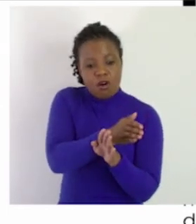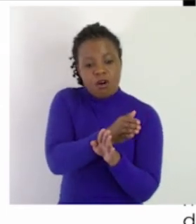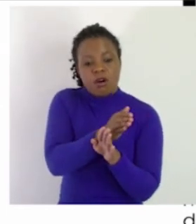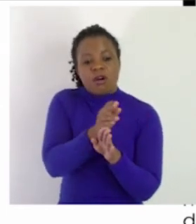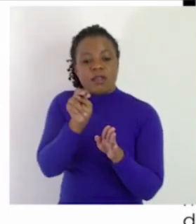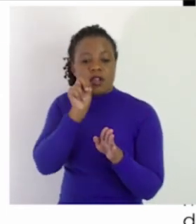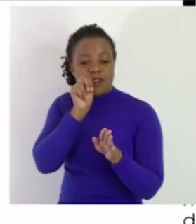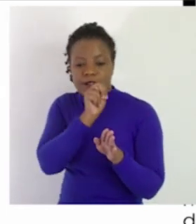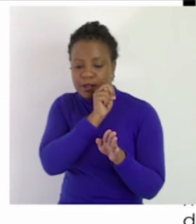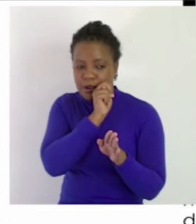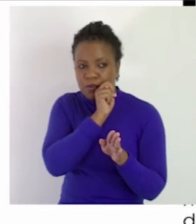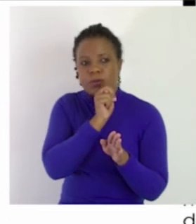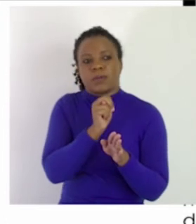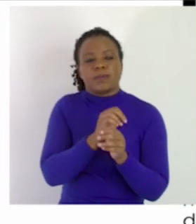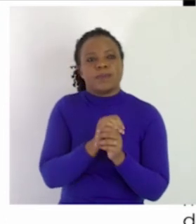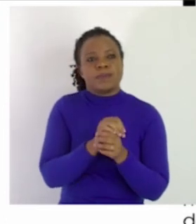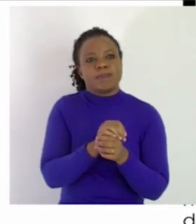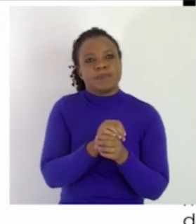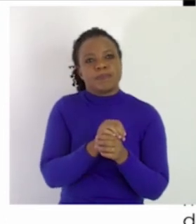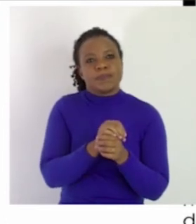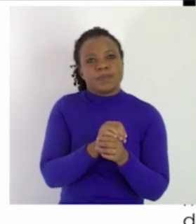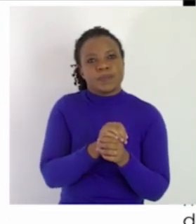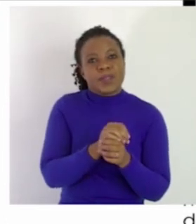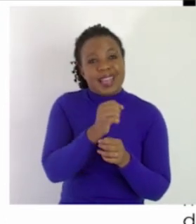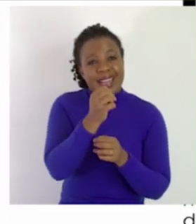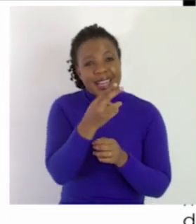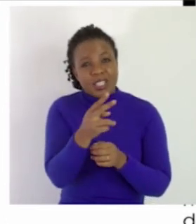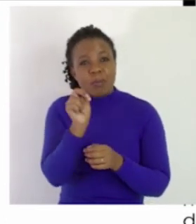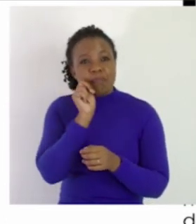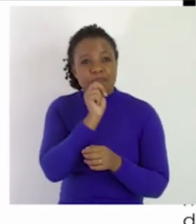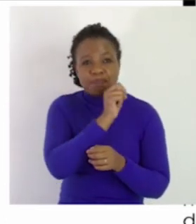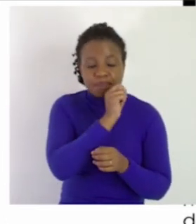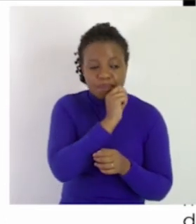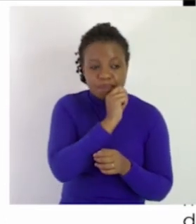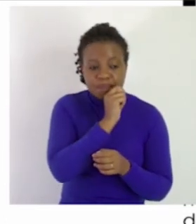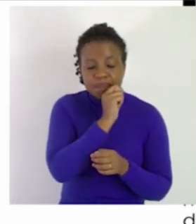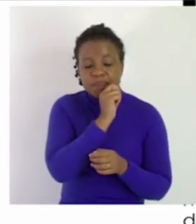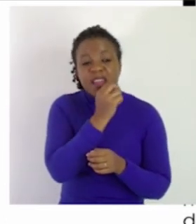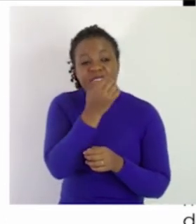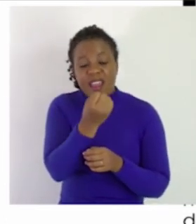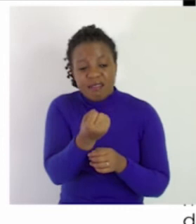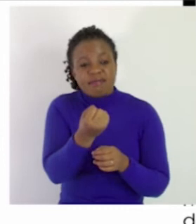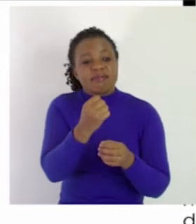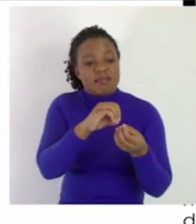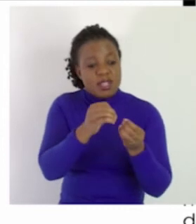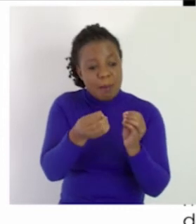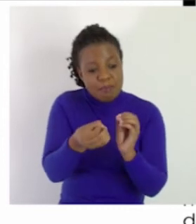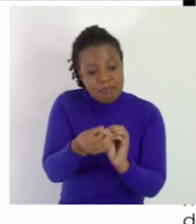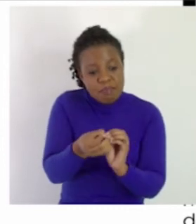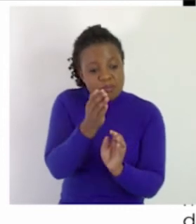indefinite article the. Countable nouns have numbers in front of